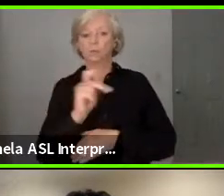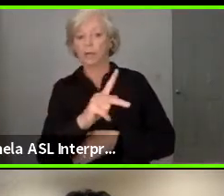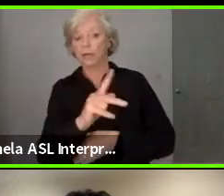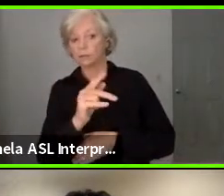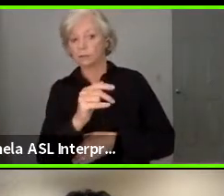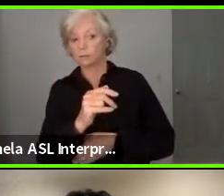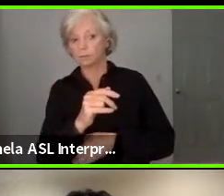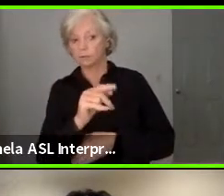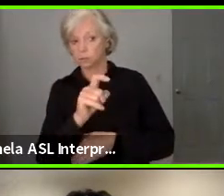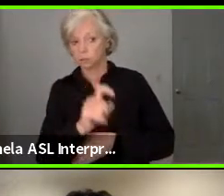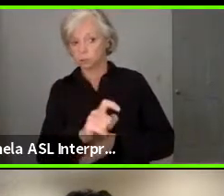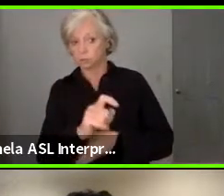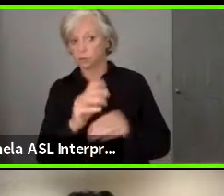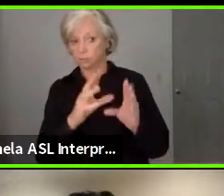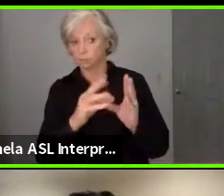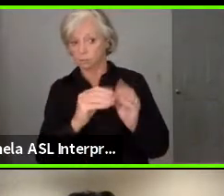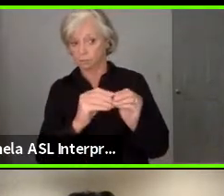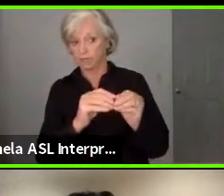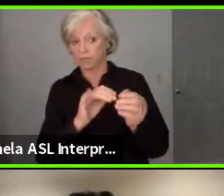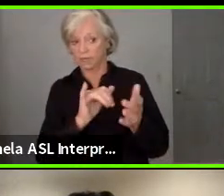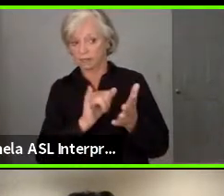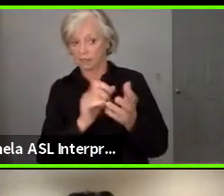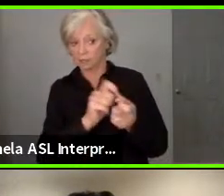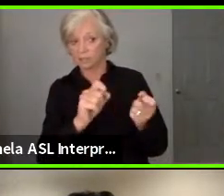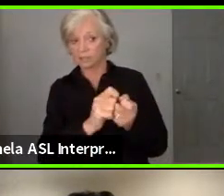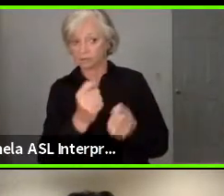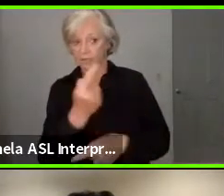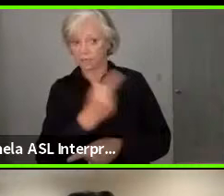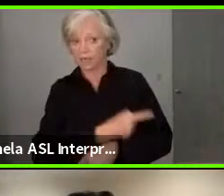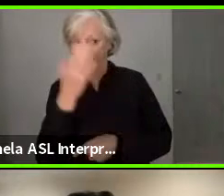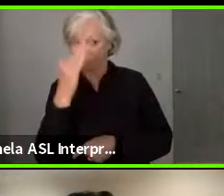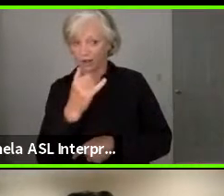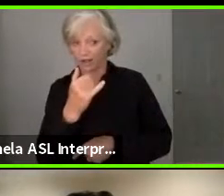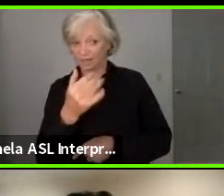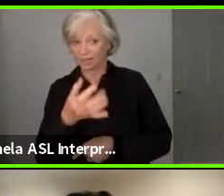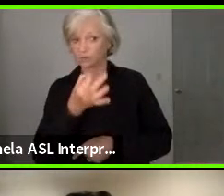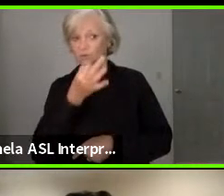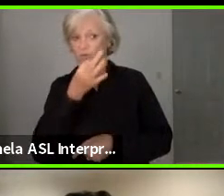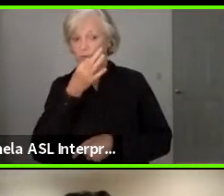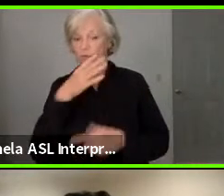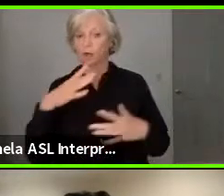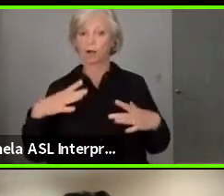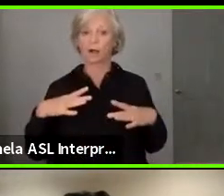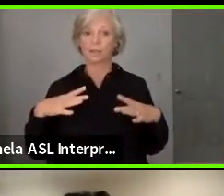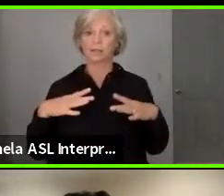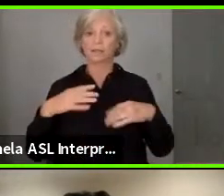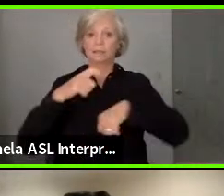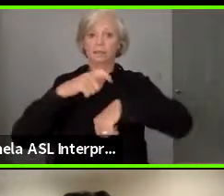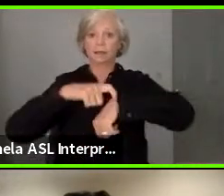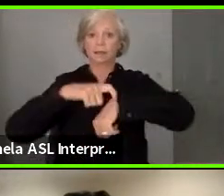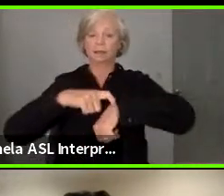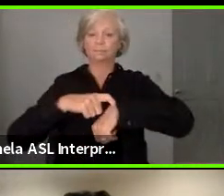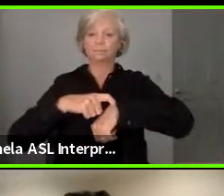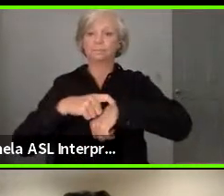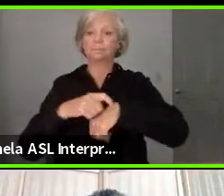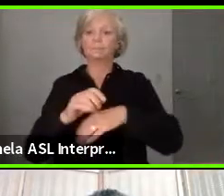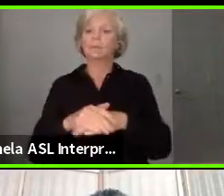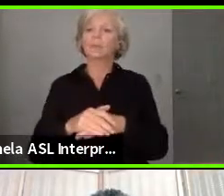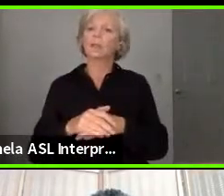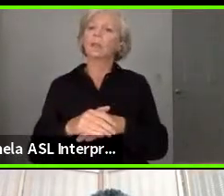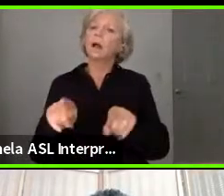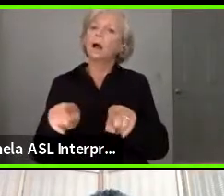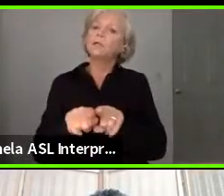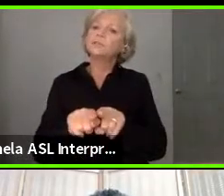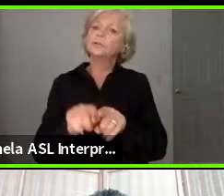meet on that day, since it's getting close to the holiday period. Just like if you could indicate in your box, like if